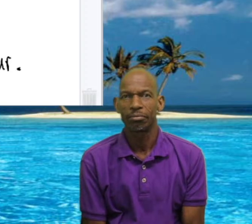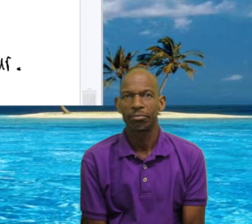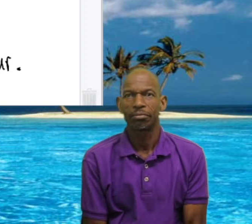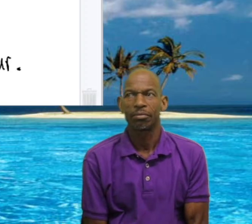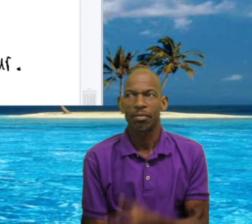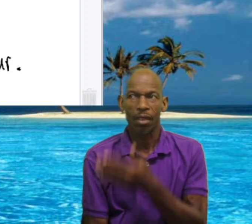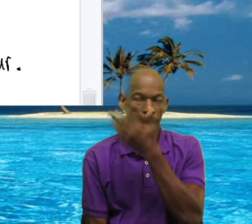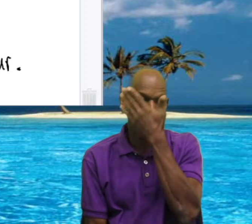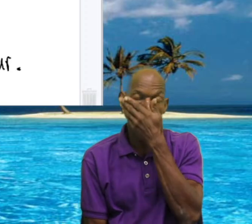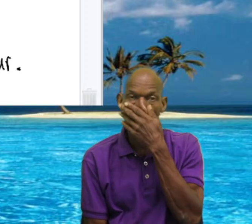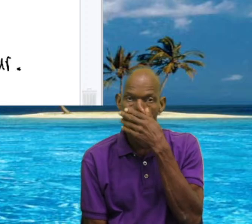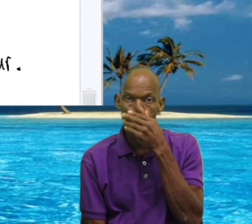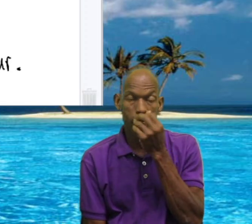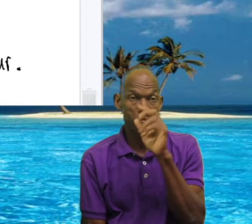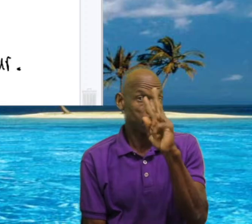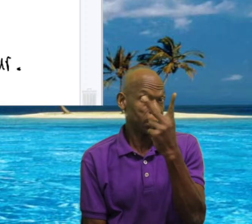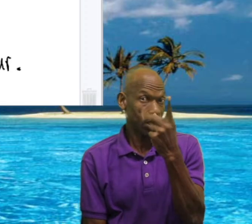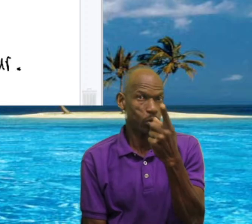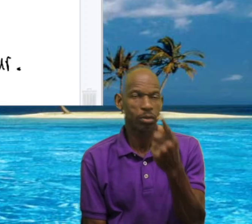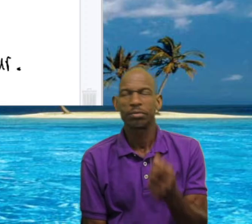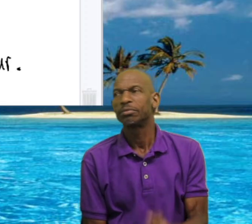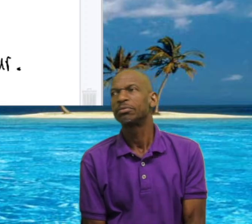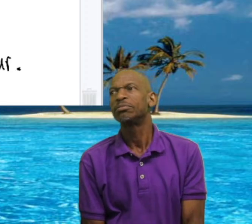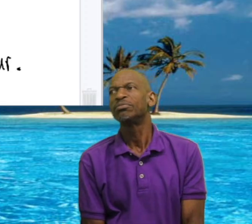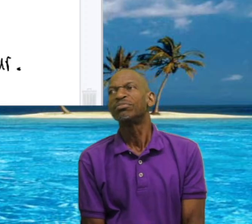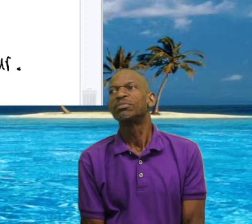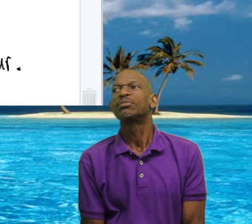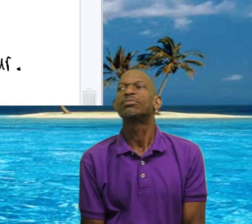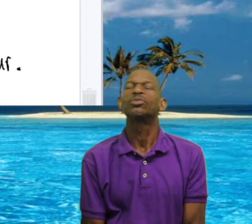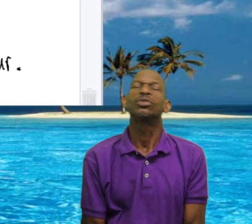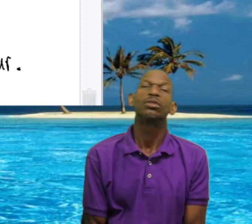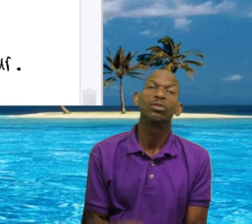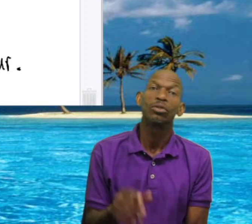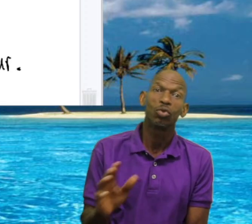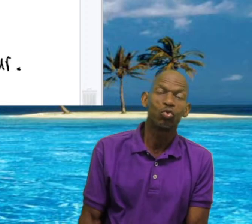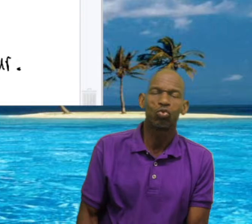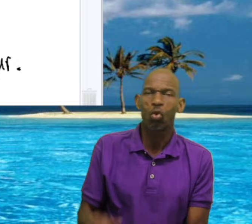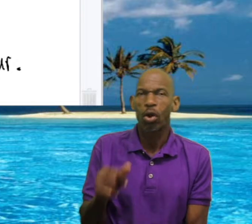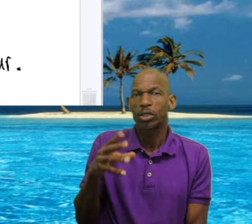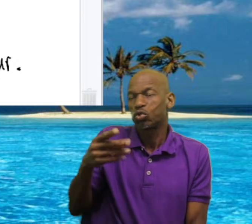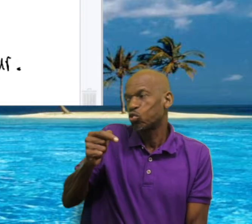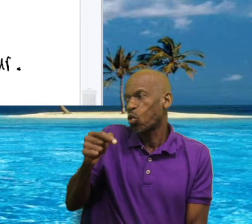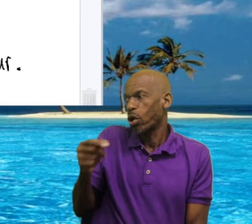Next one, number 2. The dog, the ideas we're looking at.